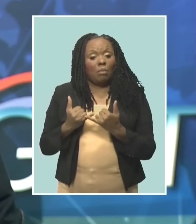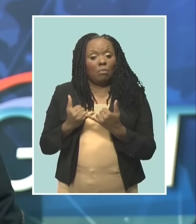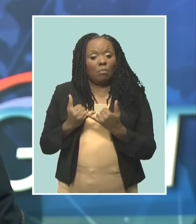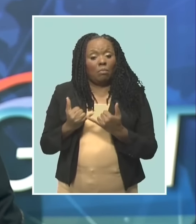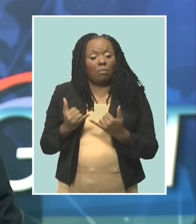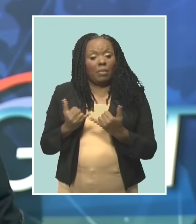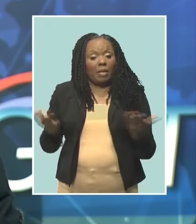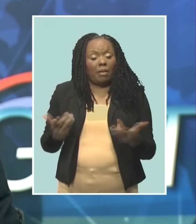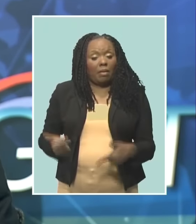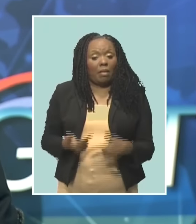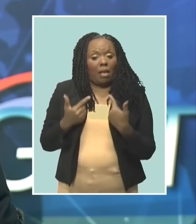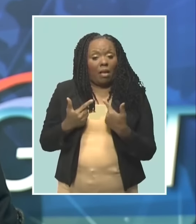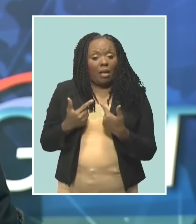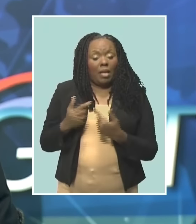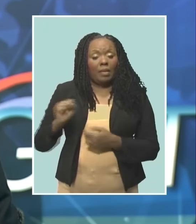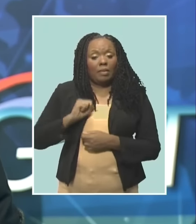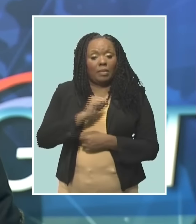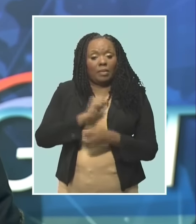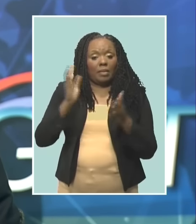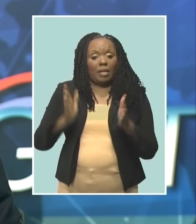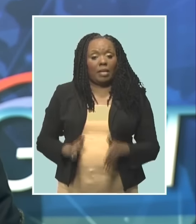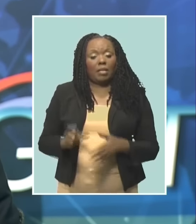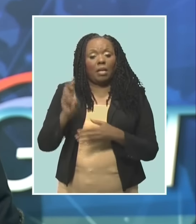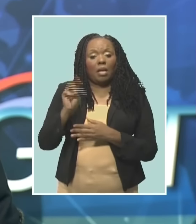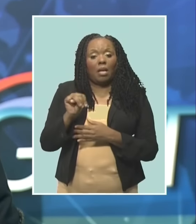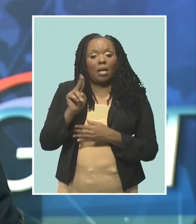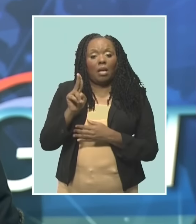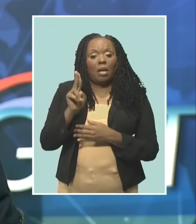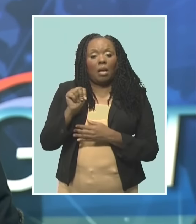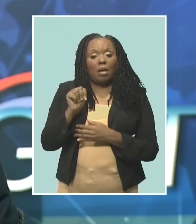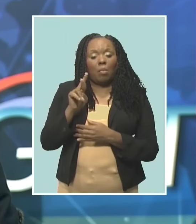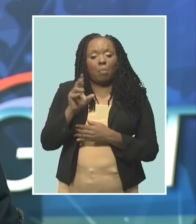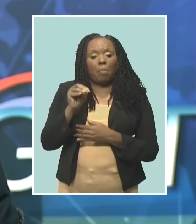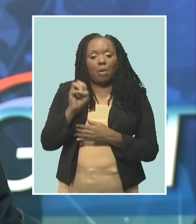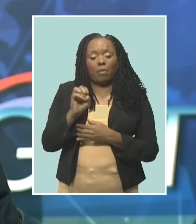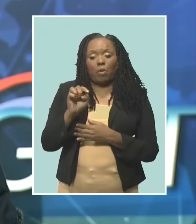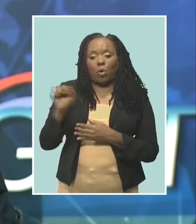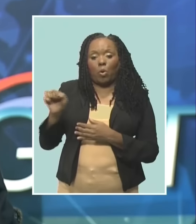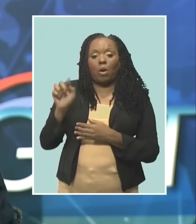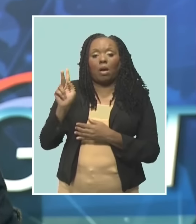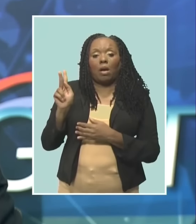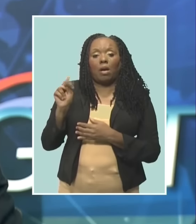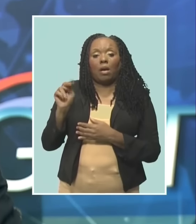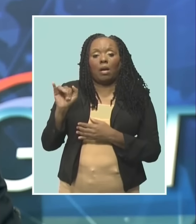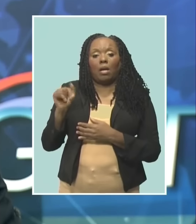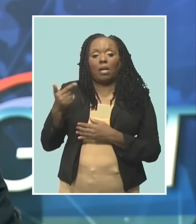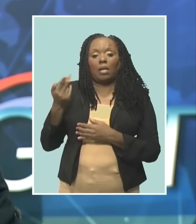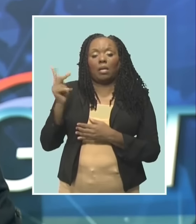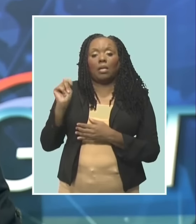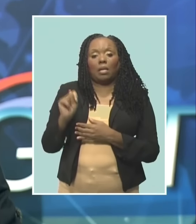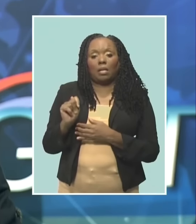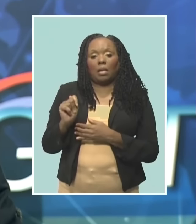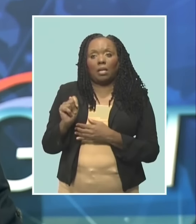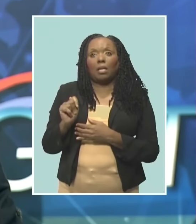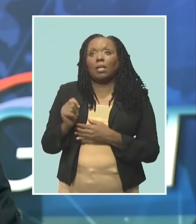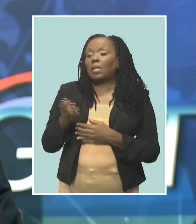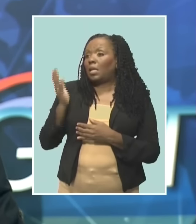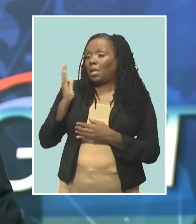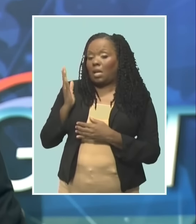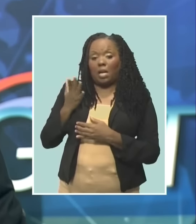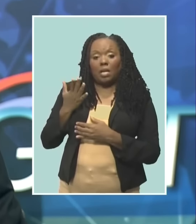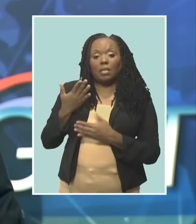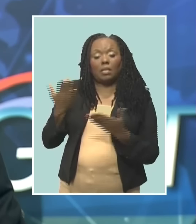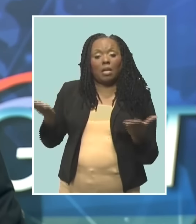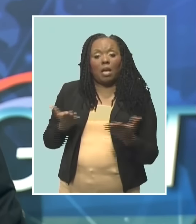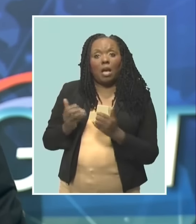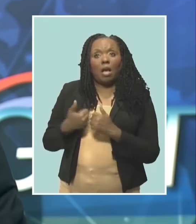has lived up to expectations. Joining us now to talk about these issues and more is Minister in the Prime Minister's Office with